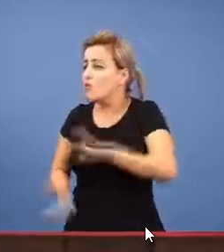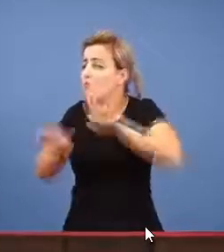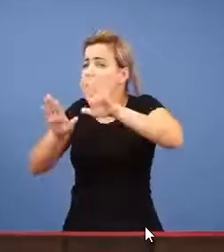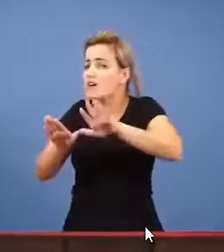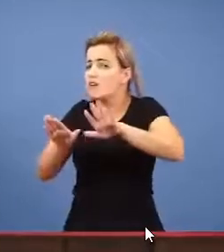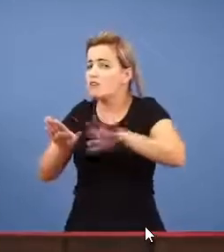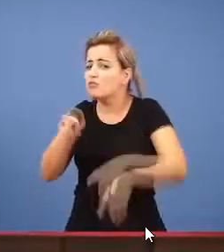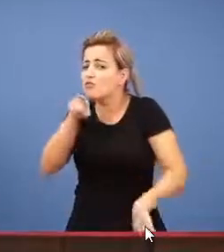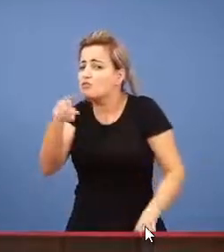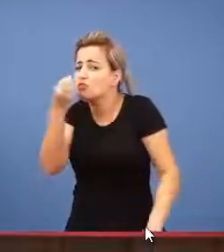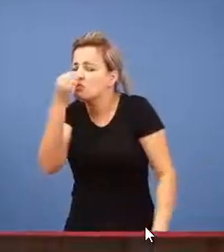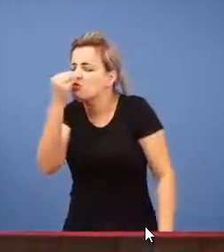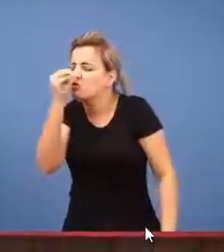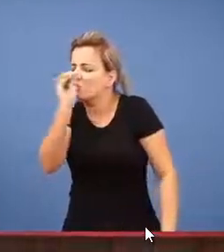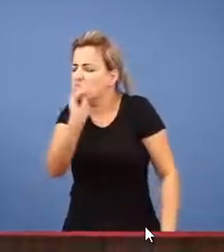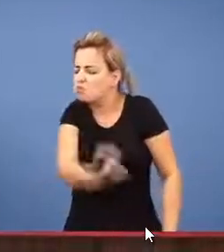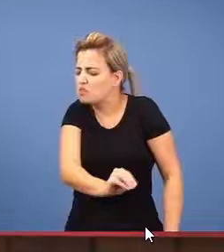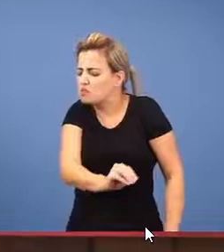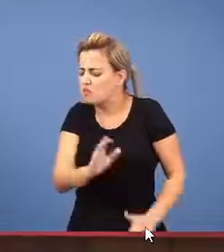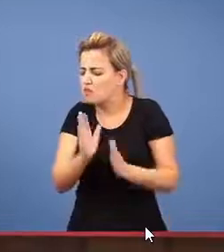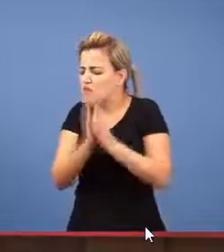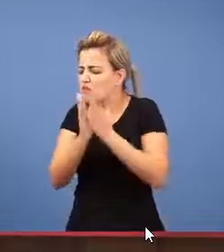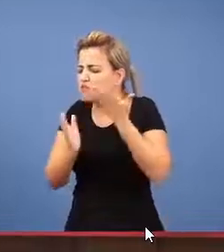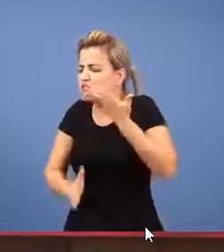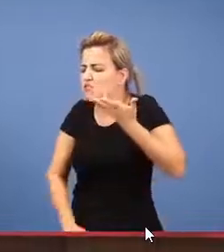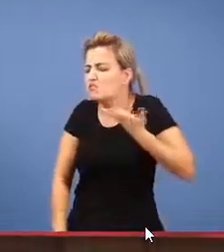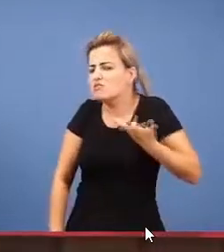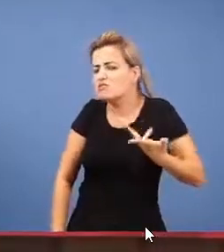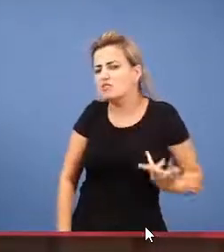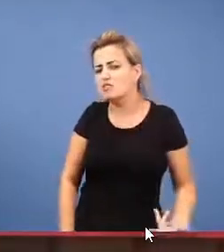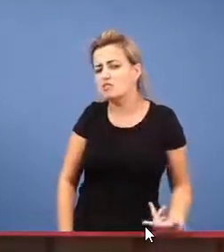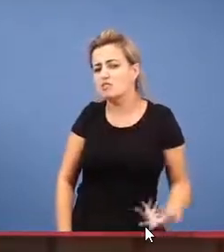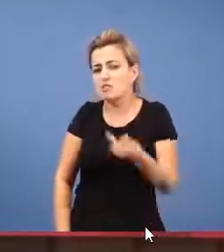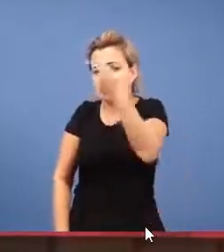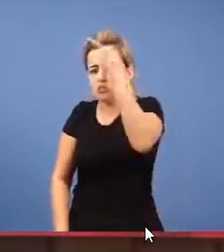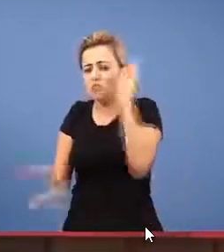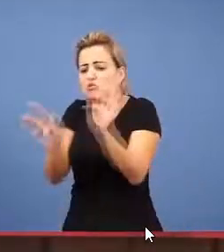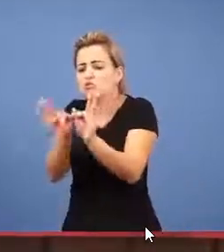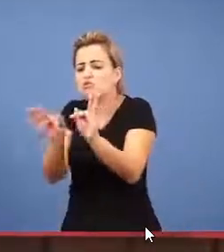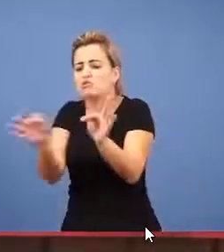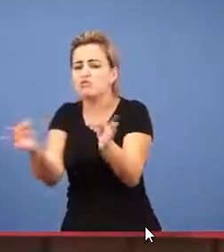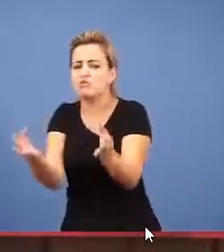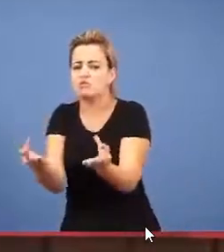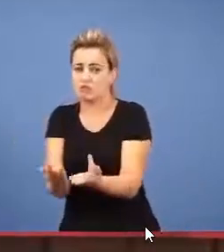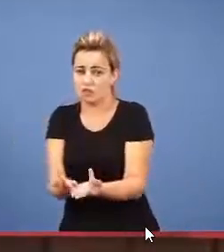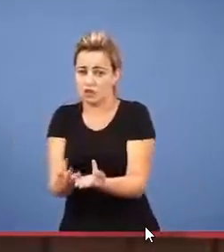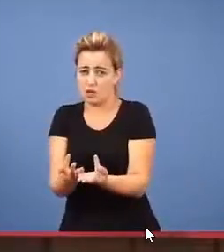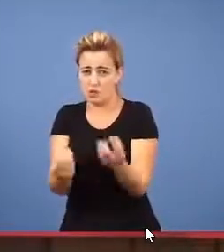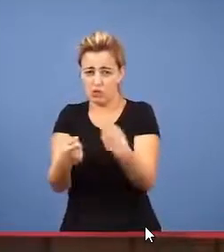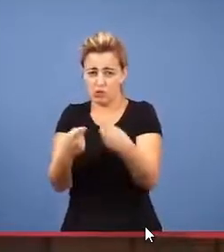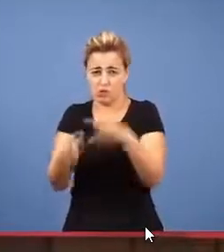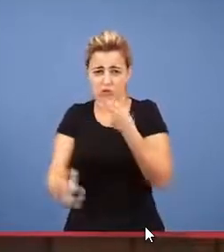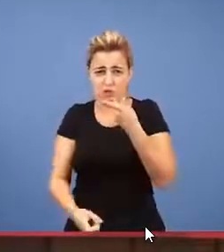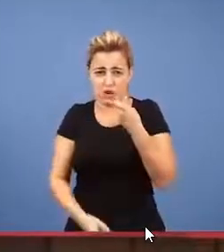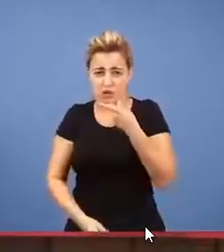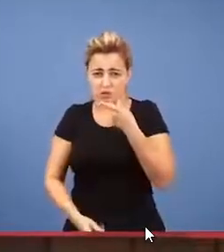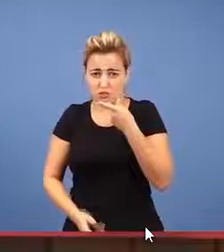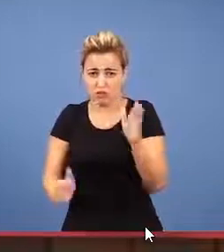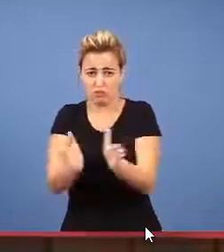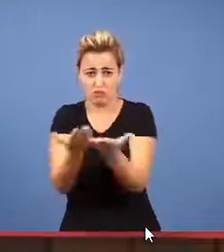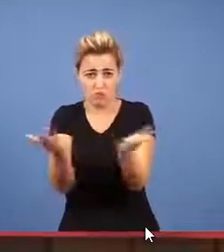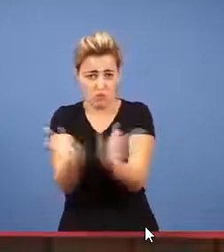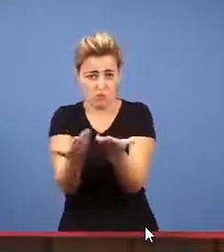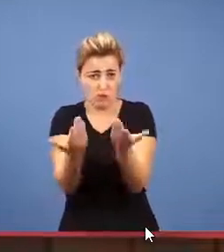we despise your brother, when you despise the small one. When I say the small, I'm not talking about the poor. But poor is